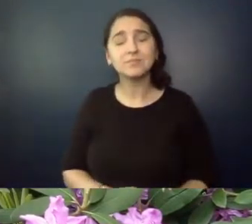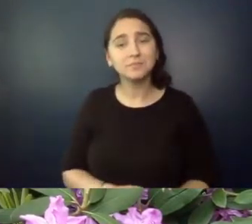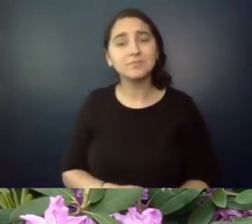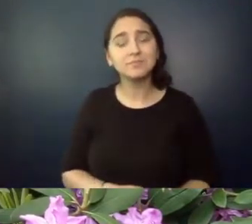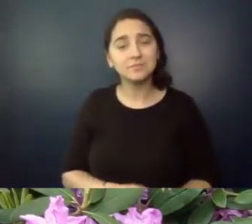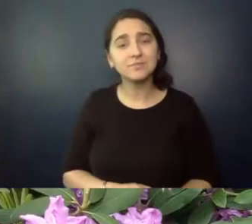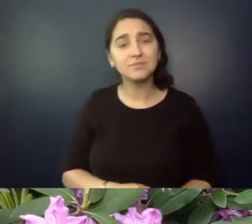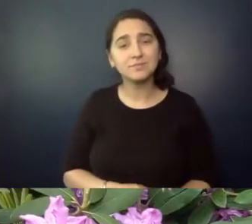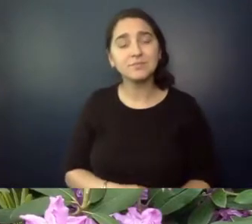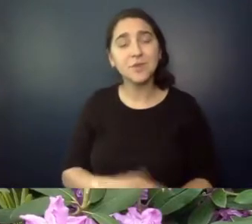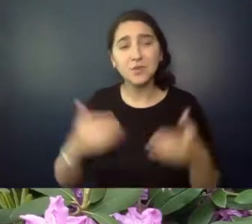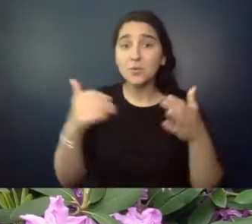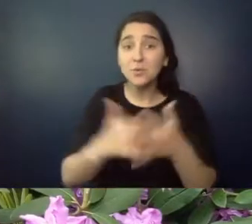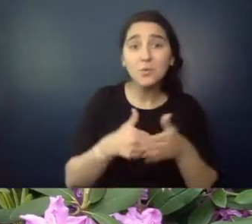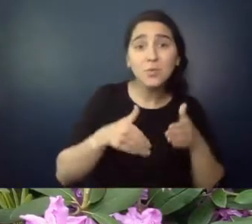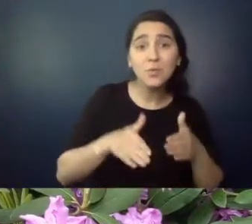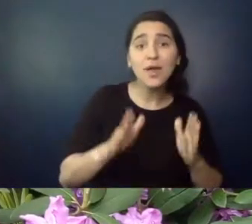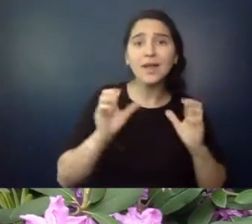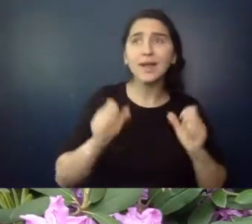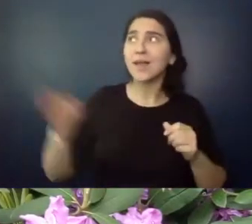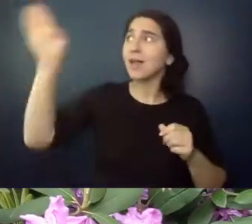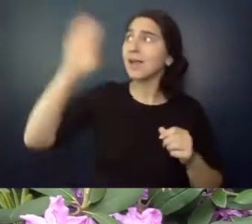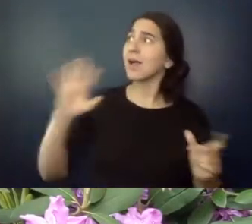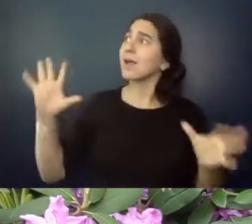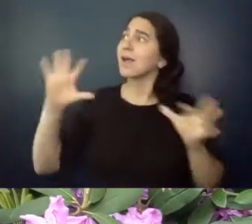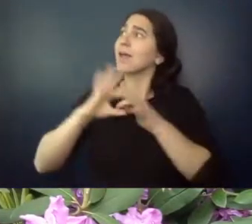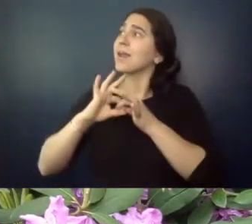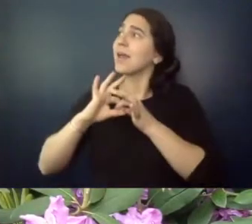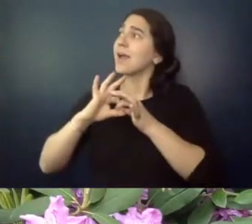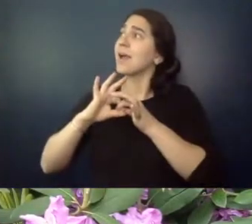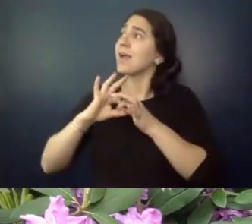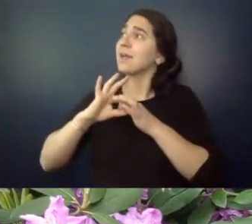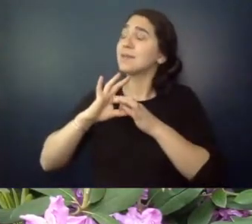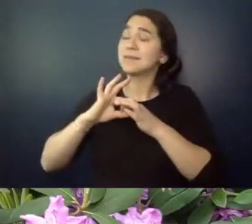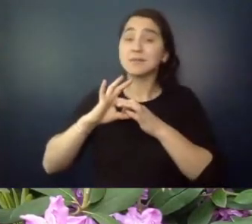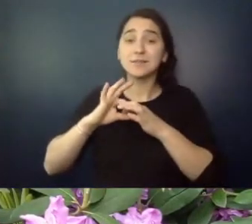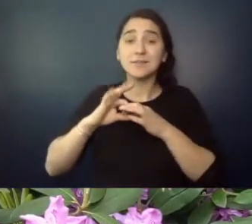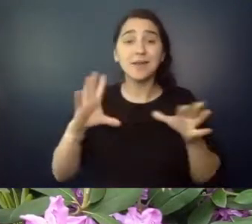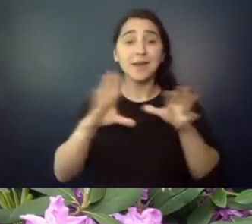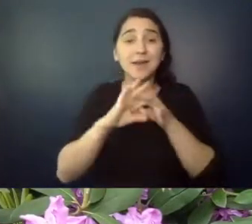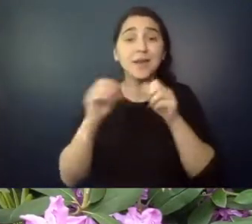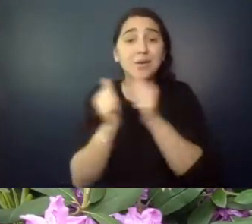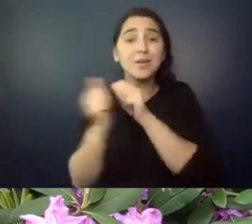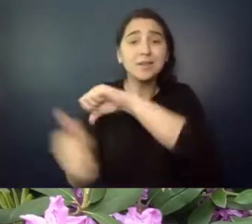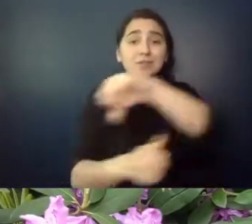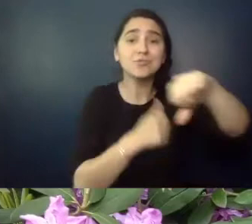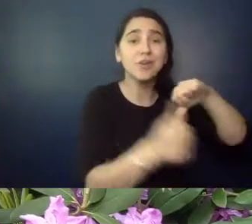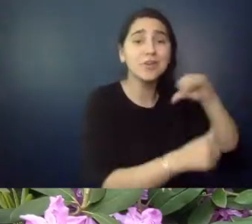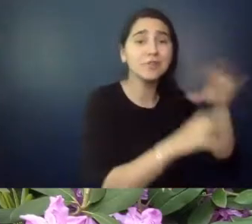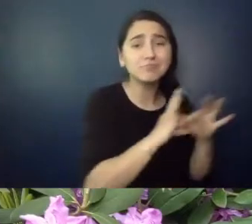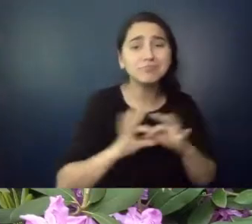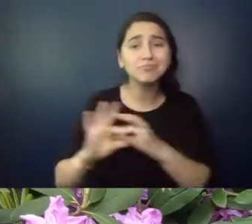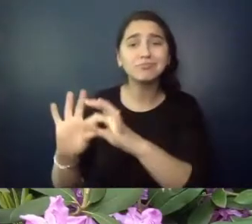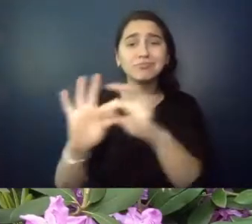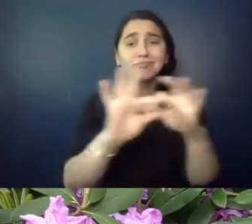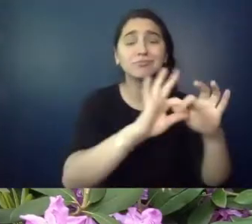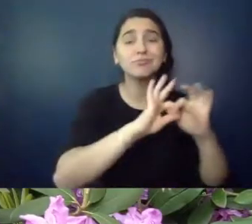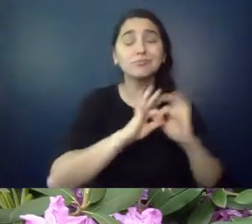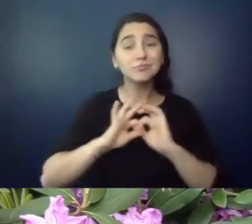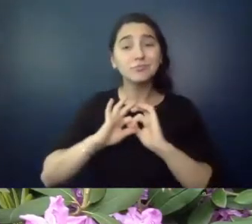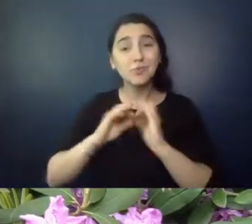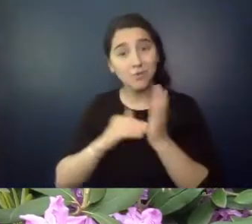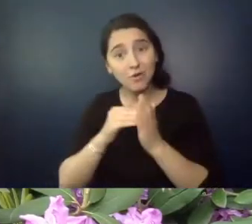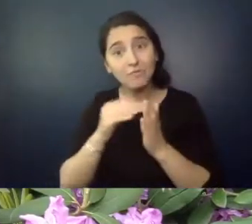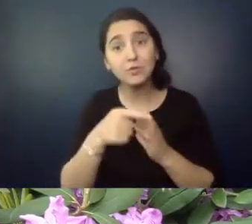a new way to relate to God and one another. And he said, "As often as you drink this, do so and remember